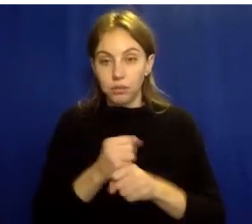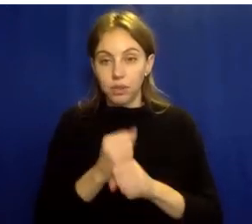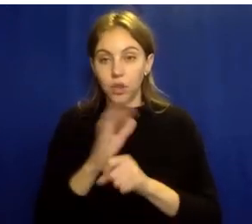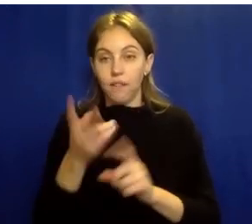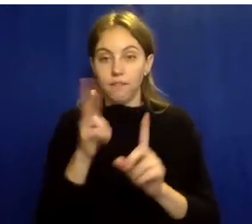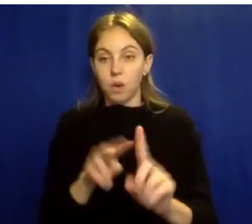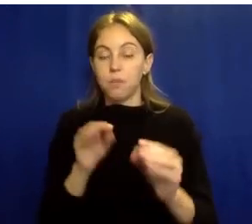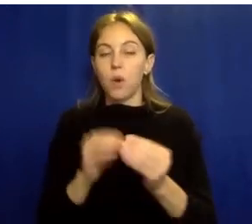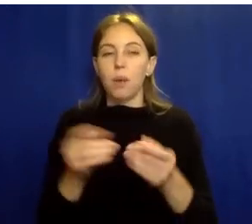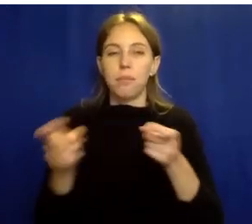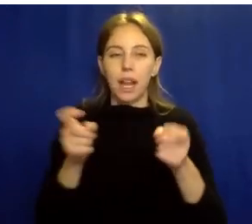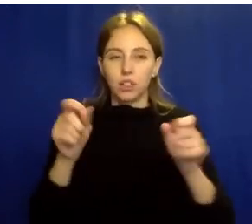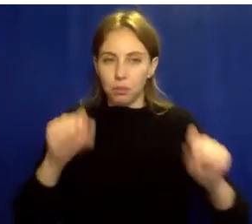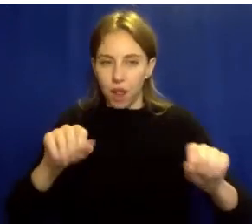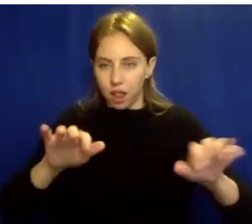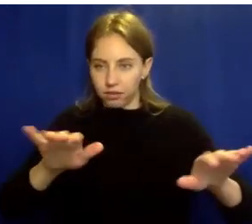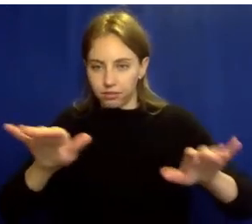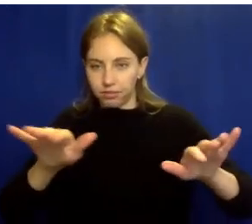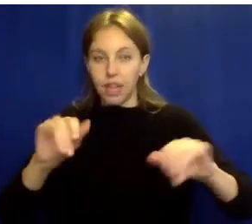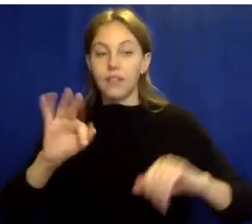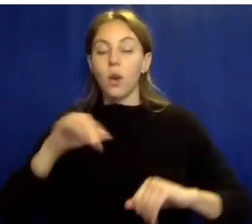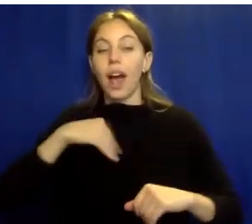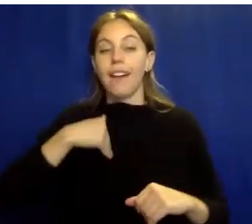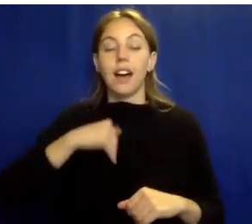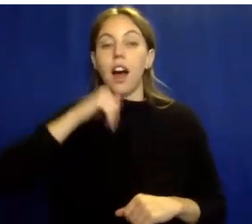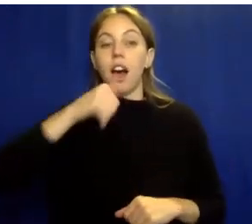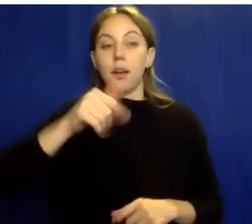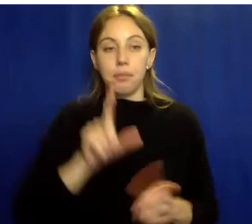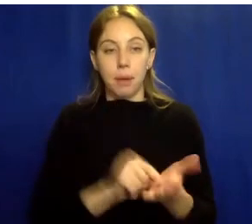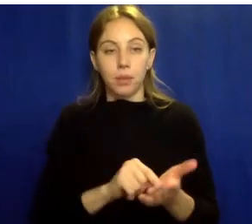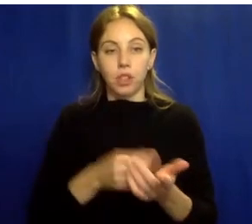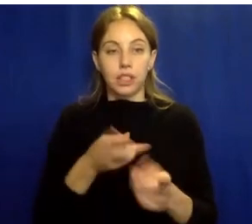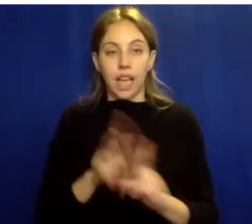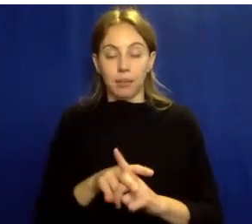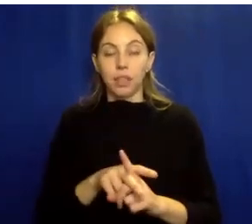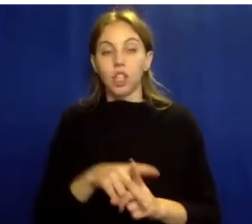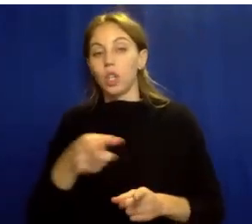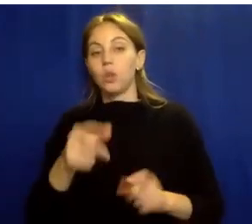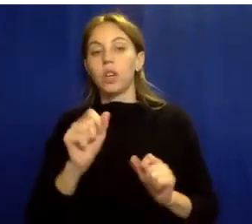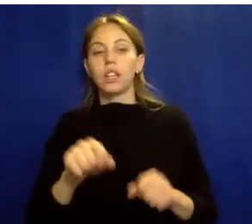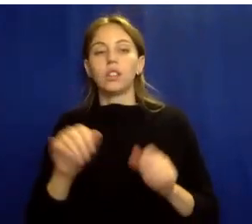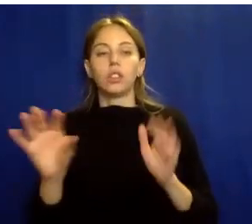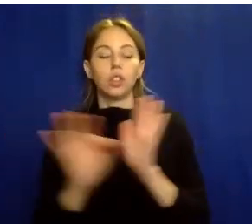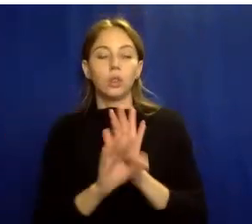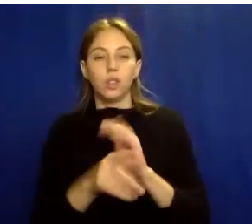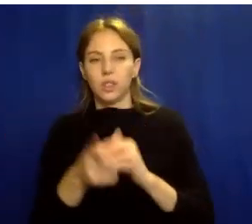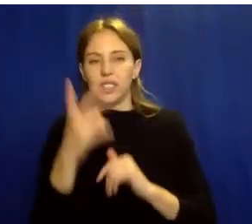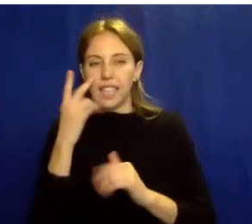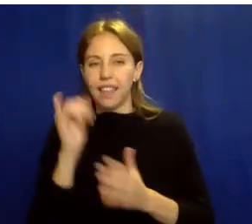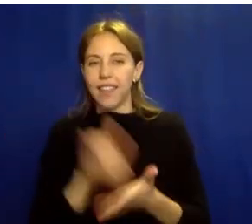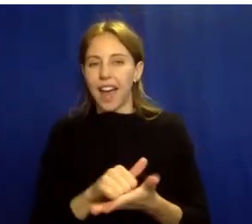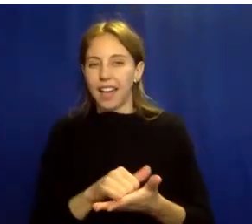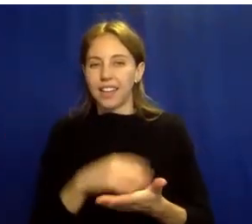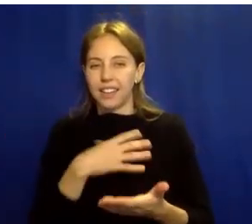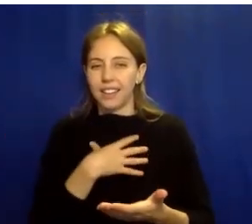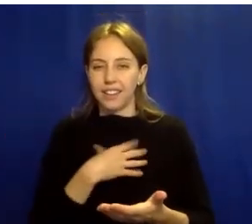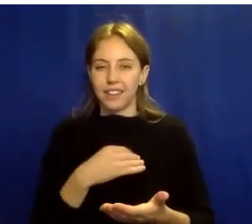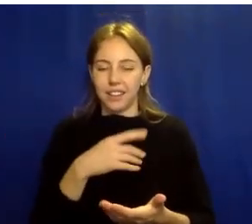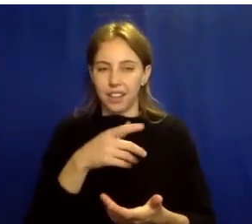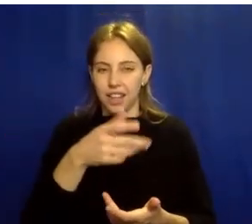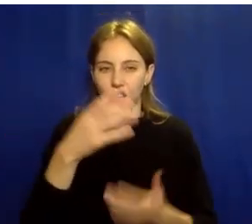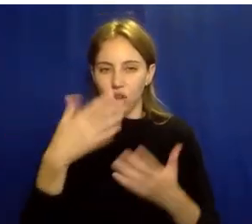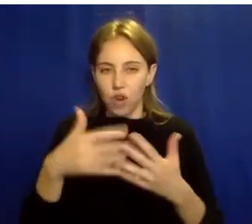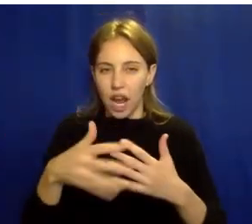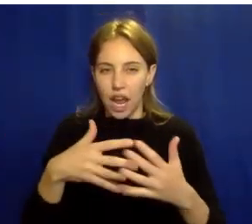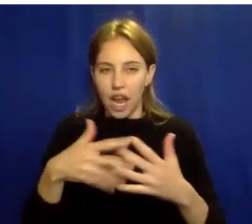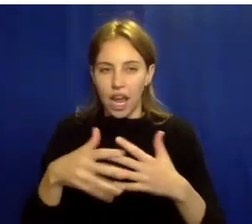more manageable if you have unpublished assignments is you can choose, you can see they're visible by default. You